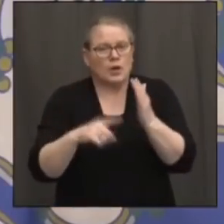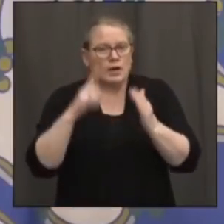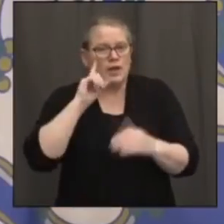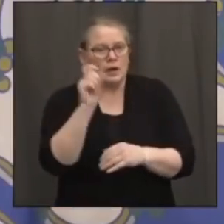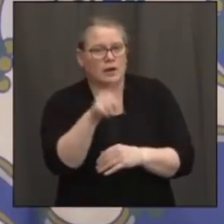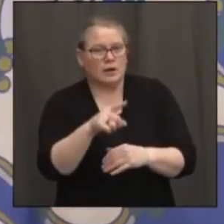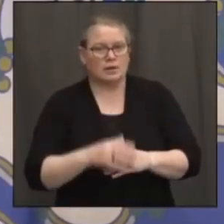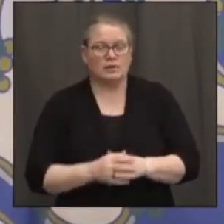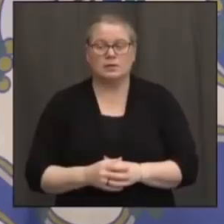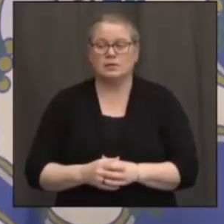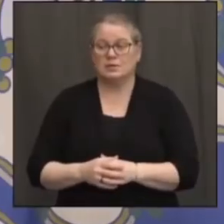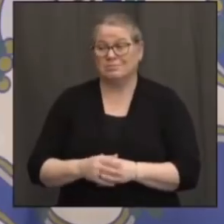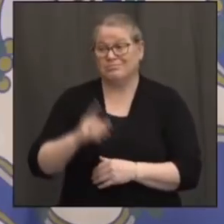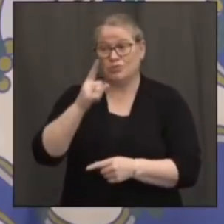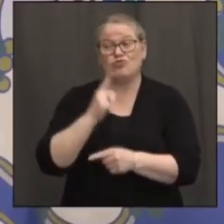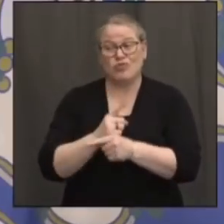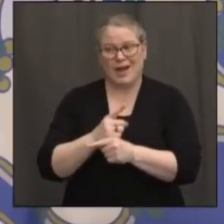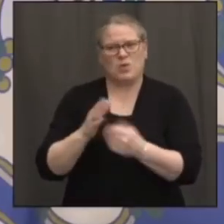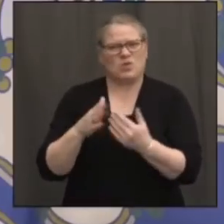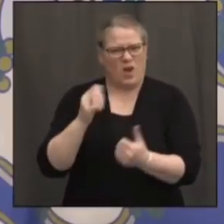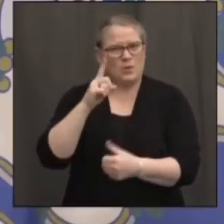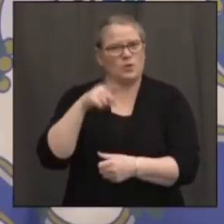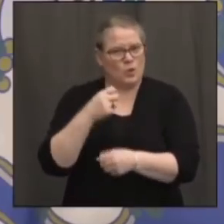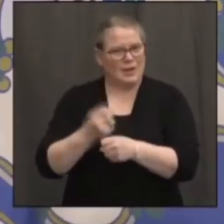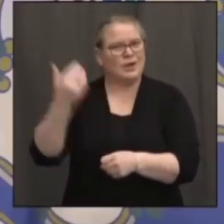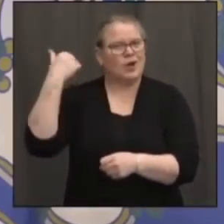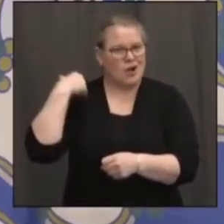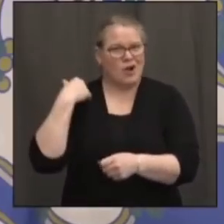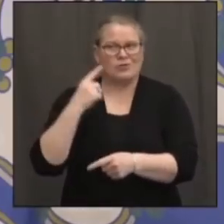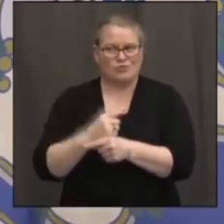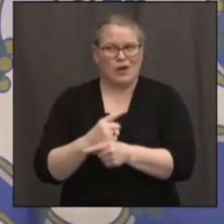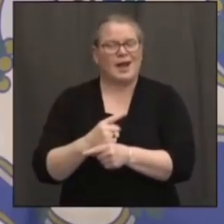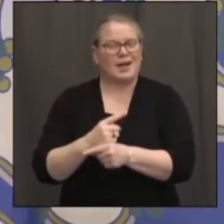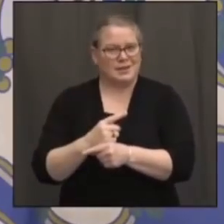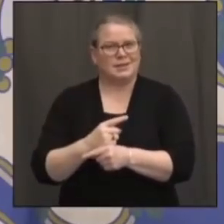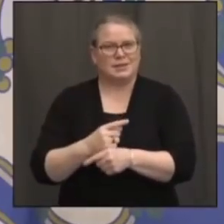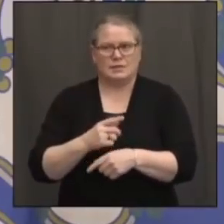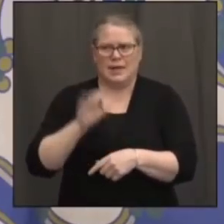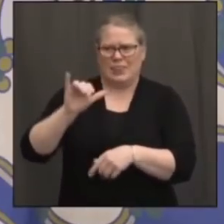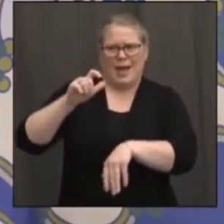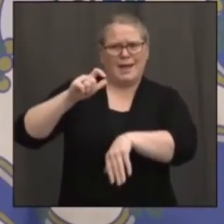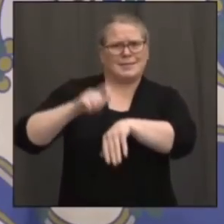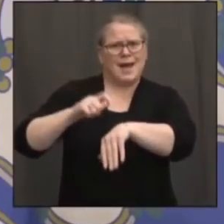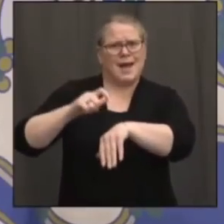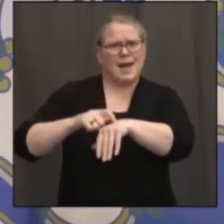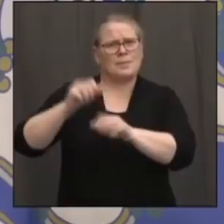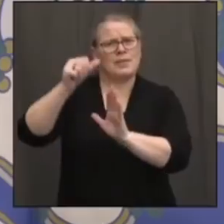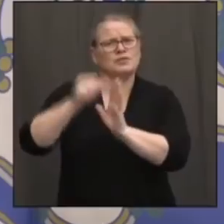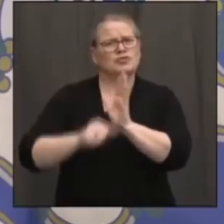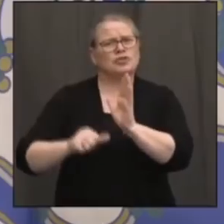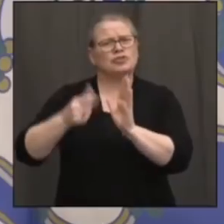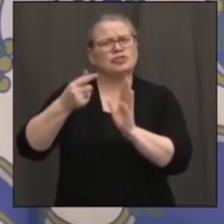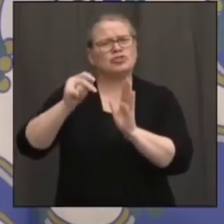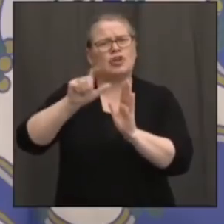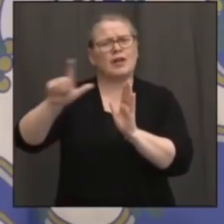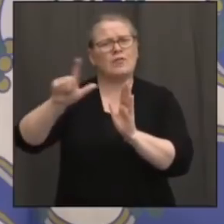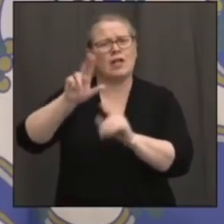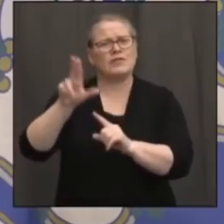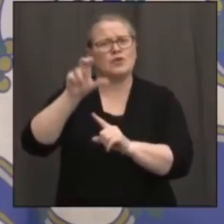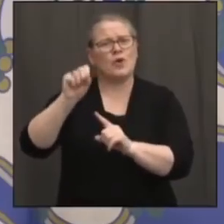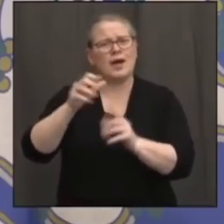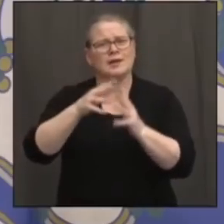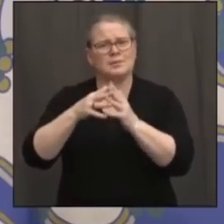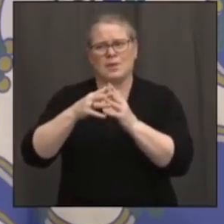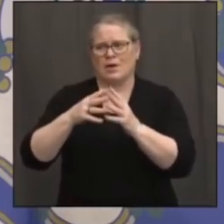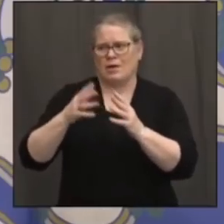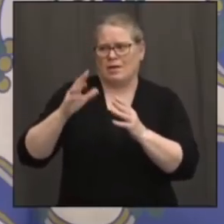You're exactly right. We were talking about the Surgeon General of the United States of America came to Connecticut on March 2nd